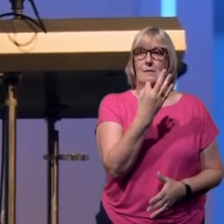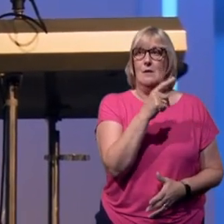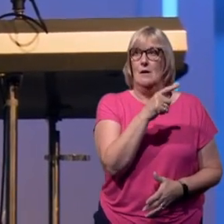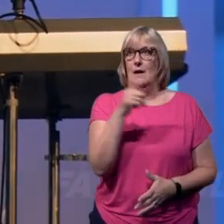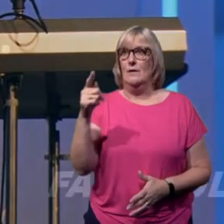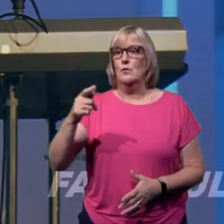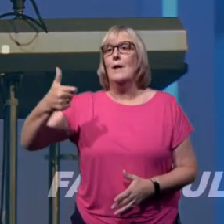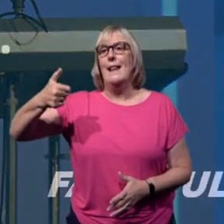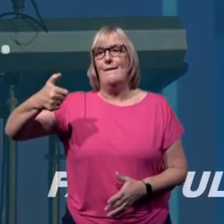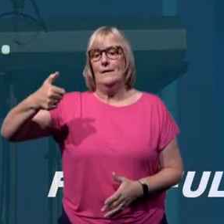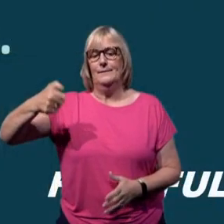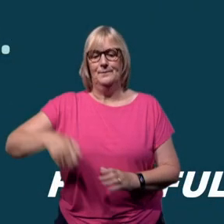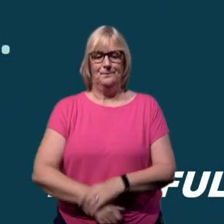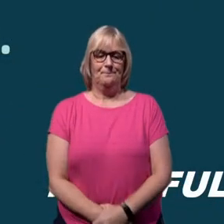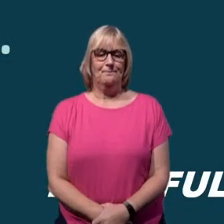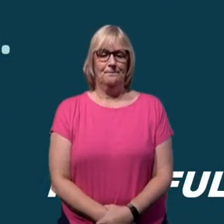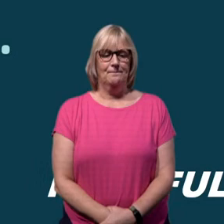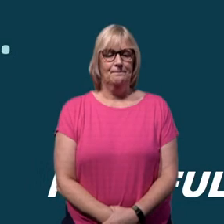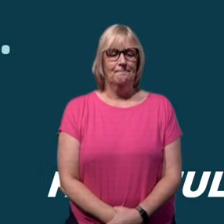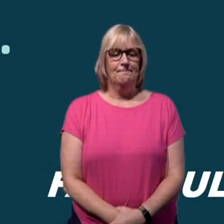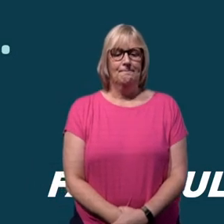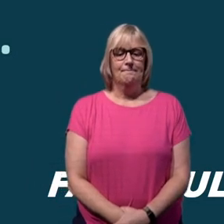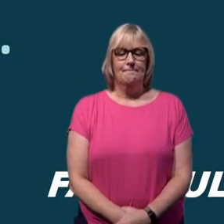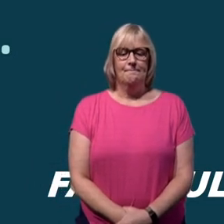to 11.